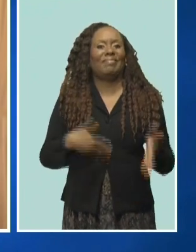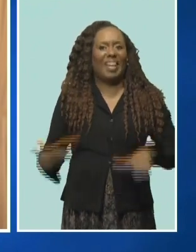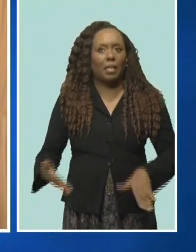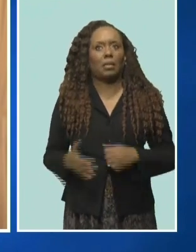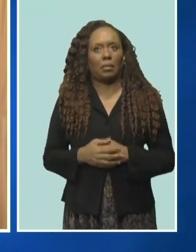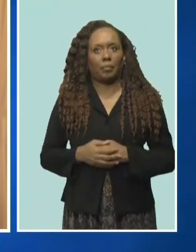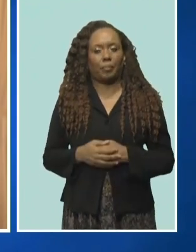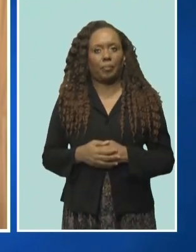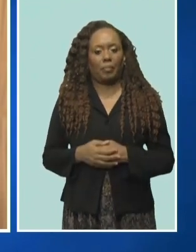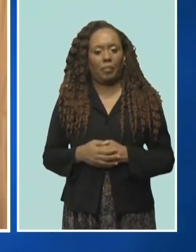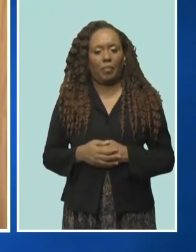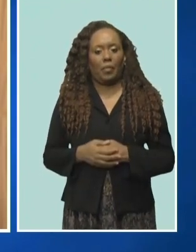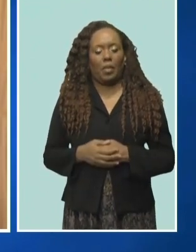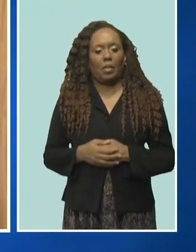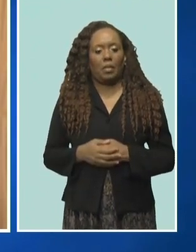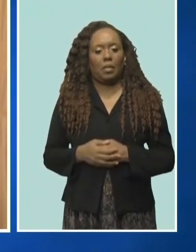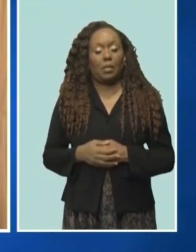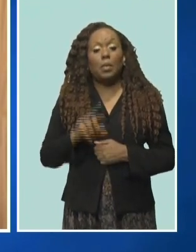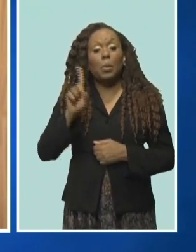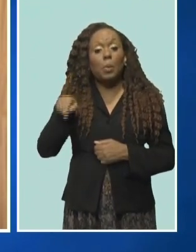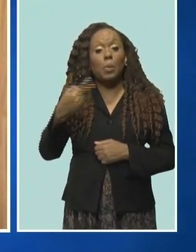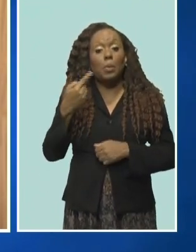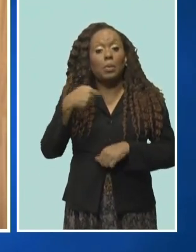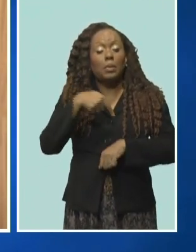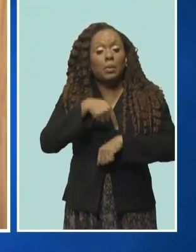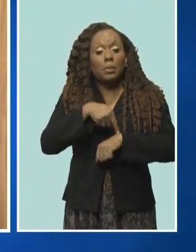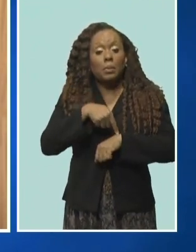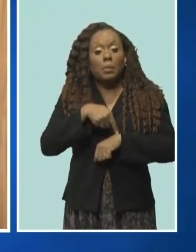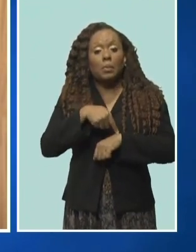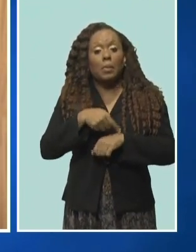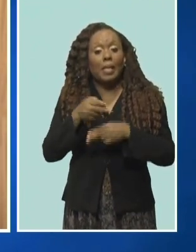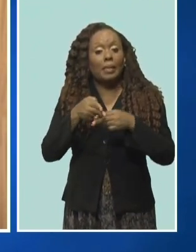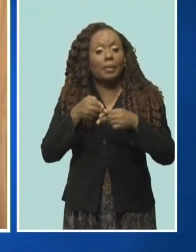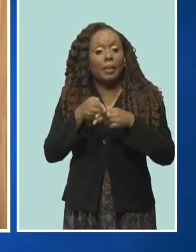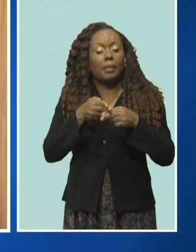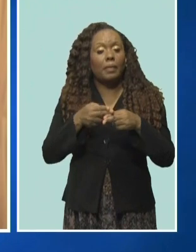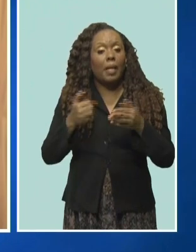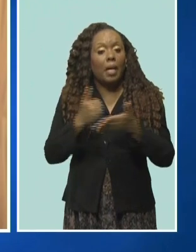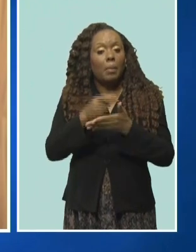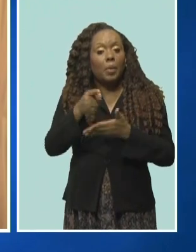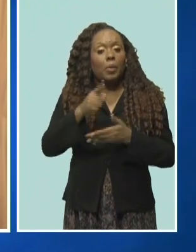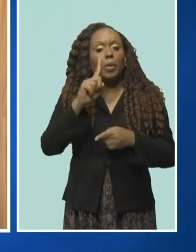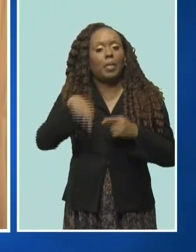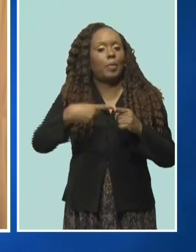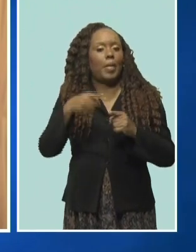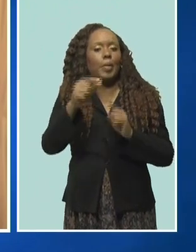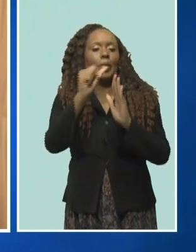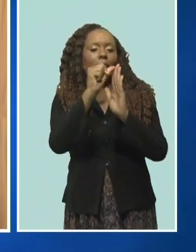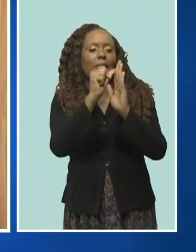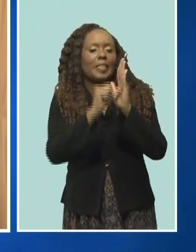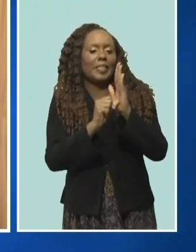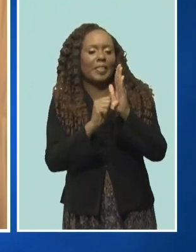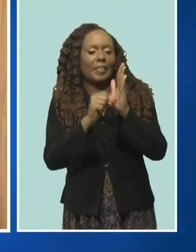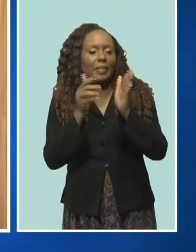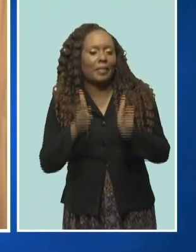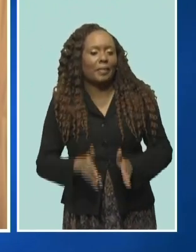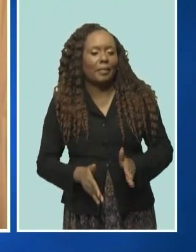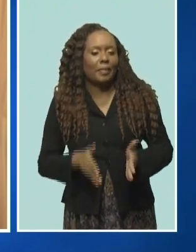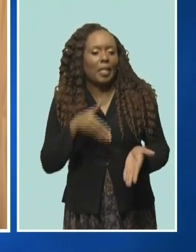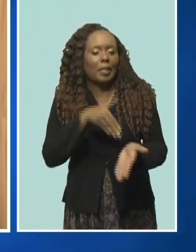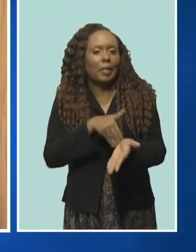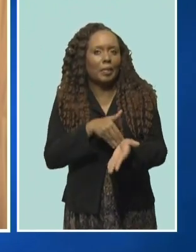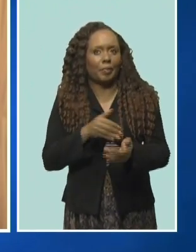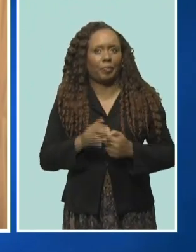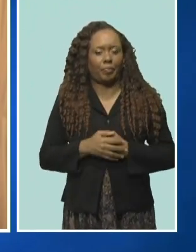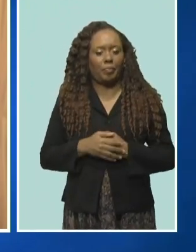is when it is held by a surgeon. Not a person fueled by rage or a body wielding a cutlass like if they're gone mad. So